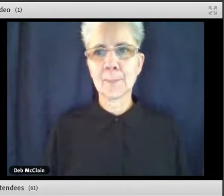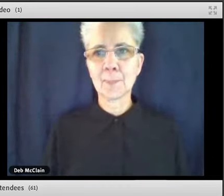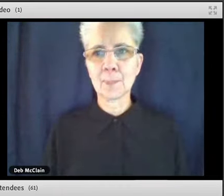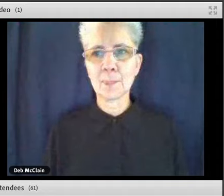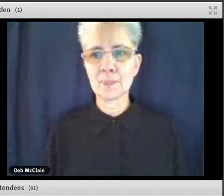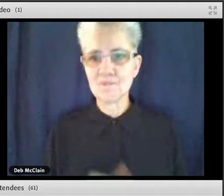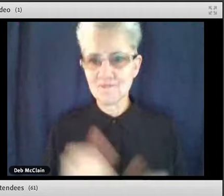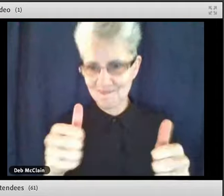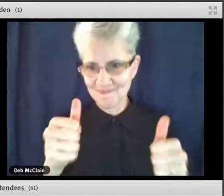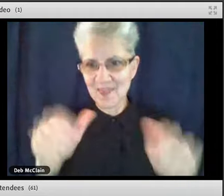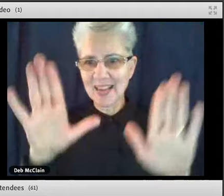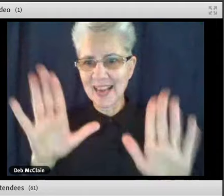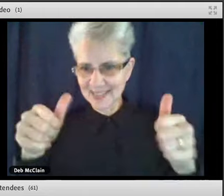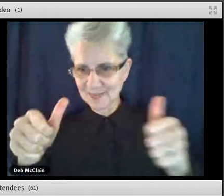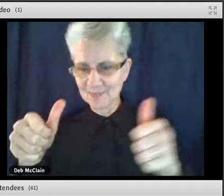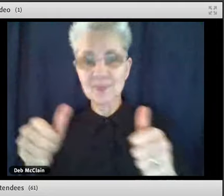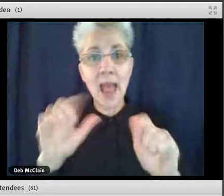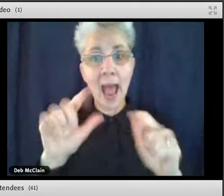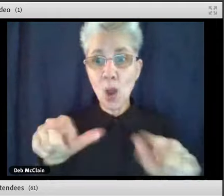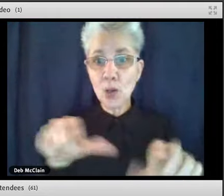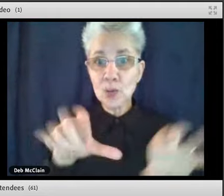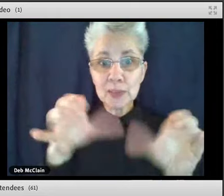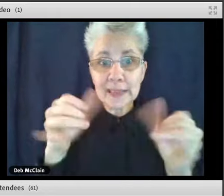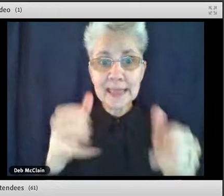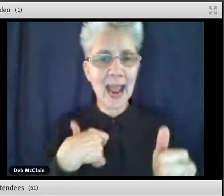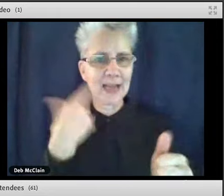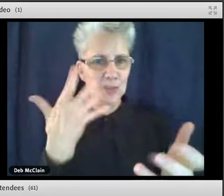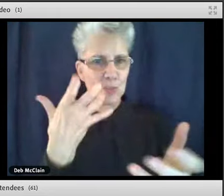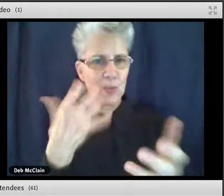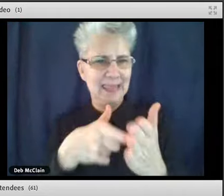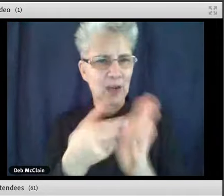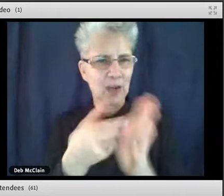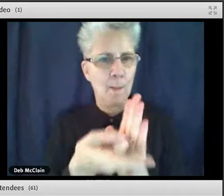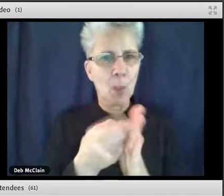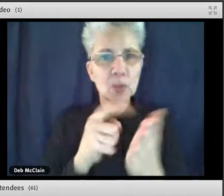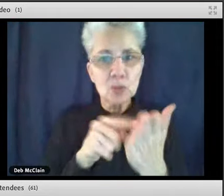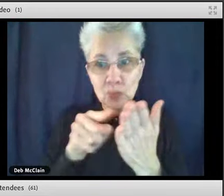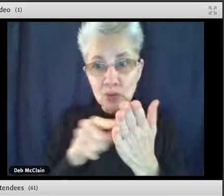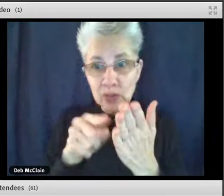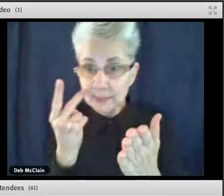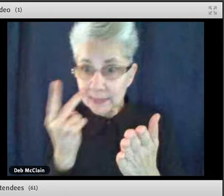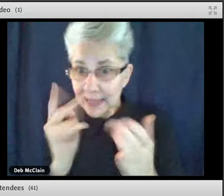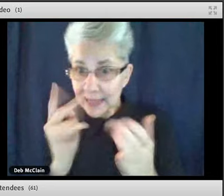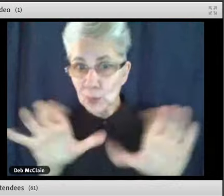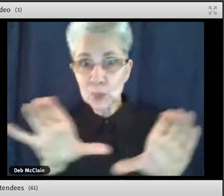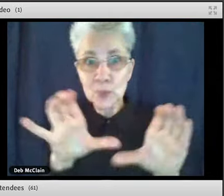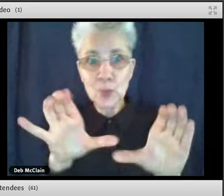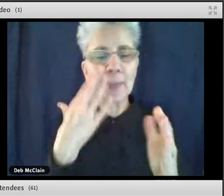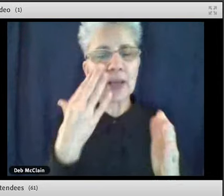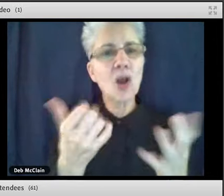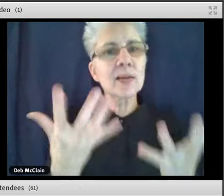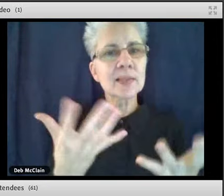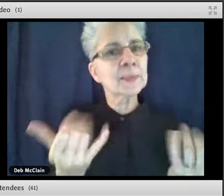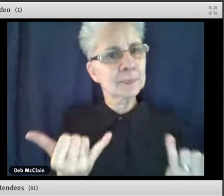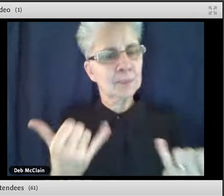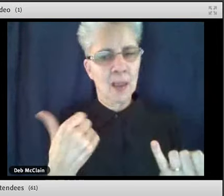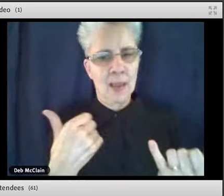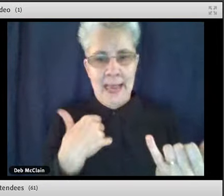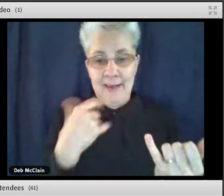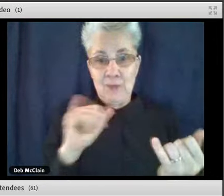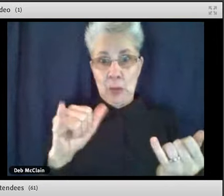Fantastic. How's everybody doing today? I just want to take a moment to check in on you and see how you're doing because if you're like me, there's a little bit of